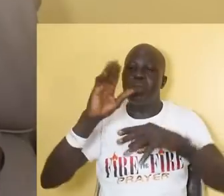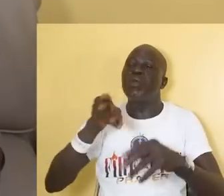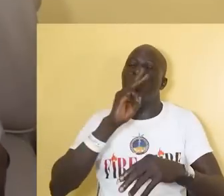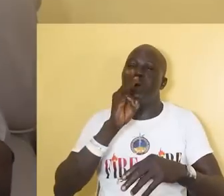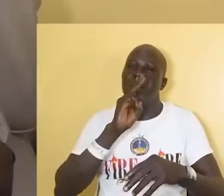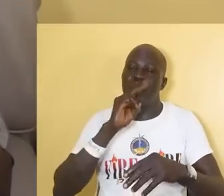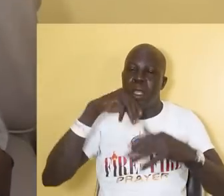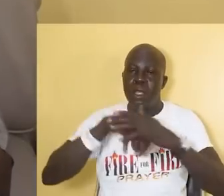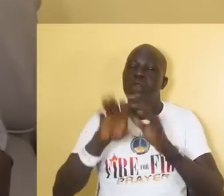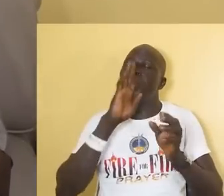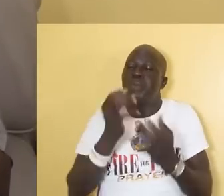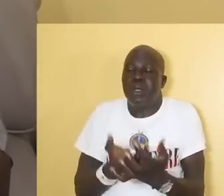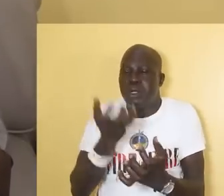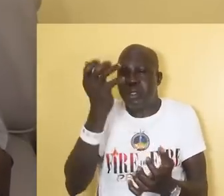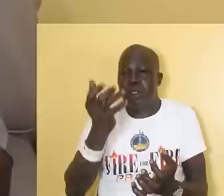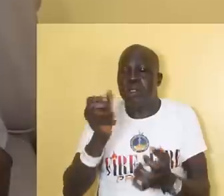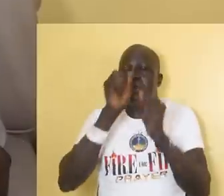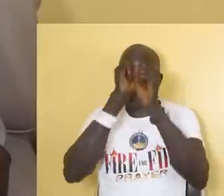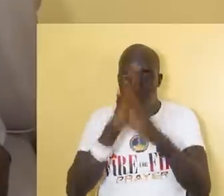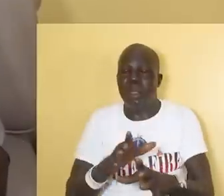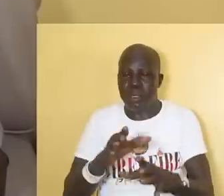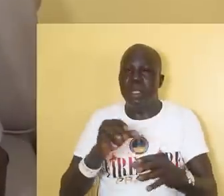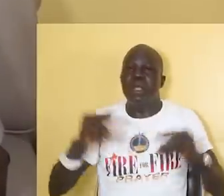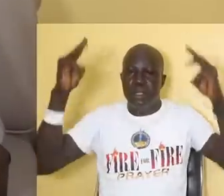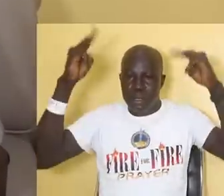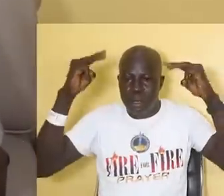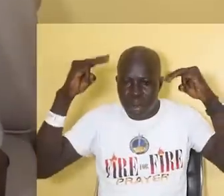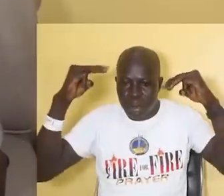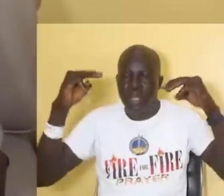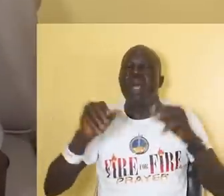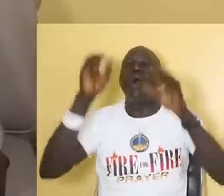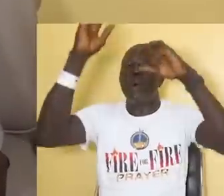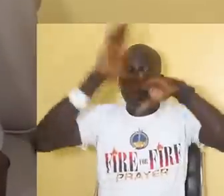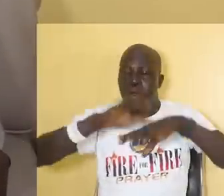Come to your life. Amen. Bless.